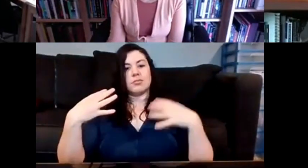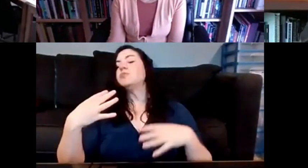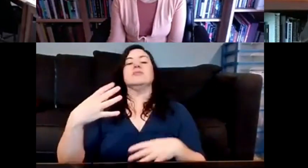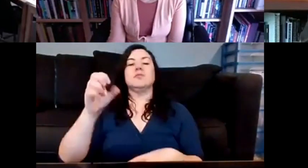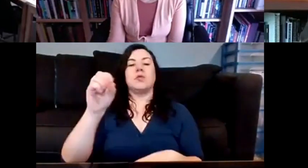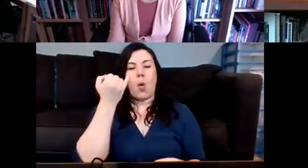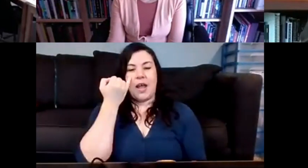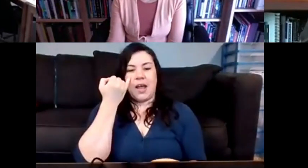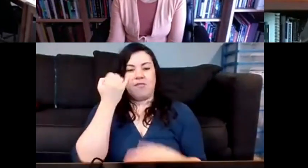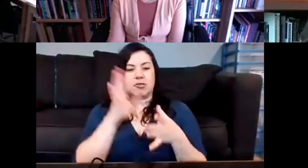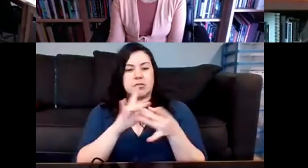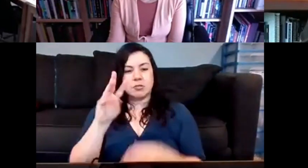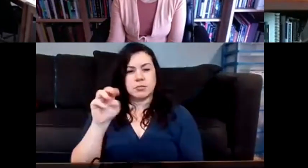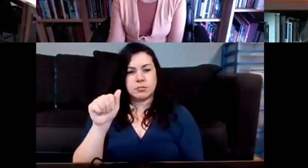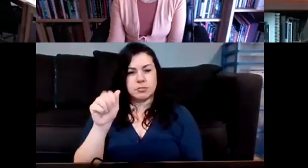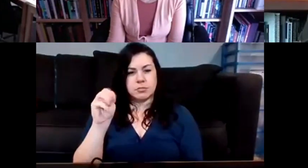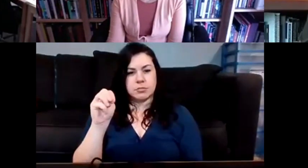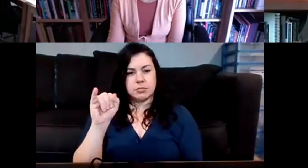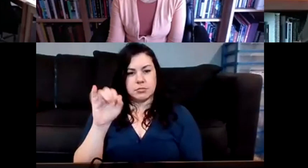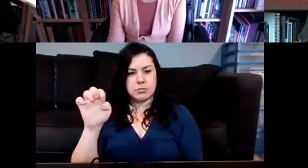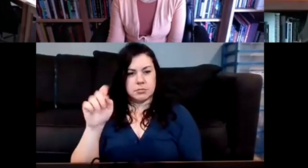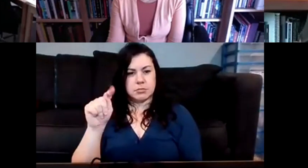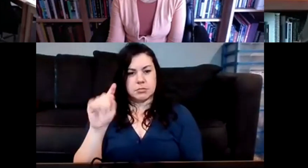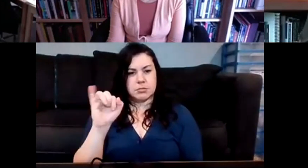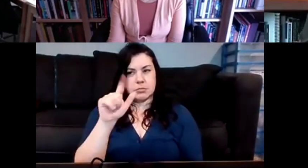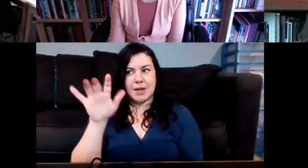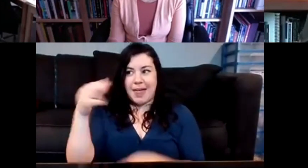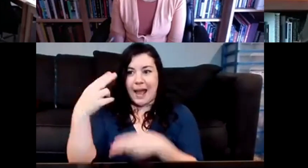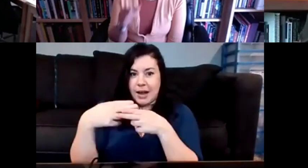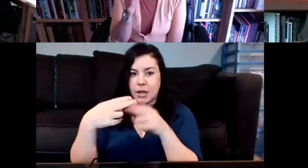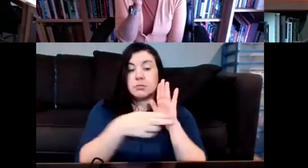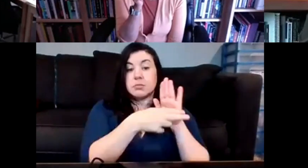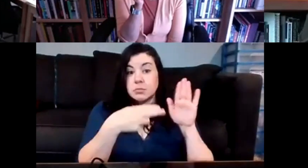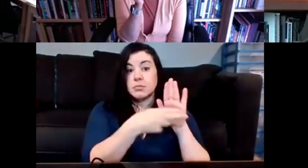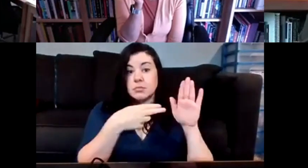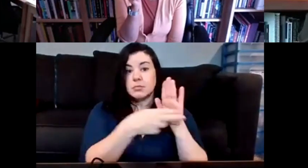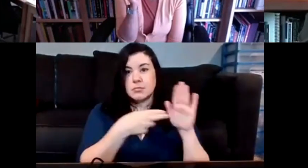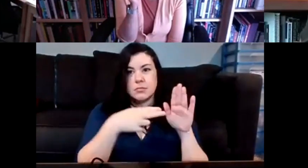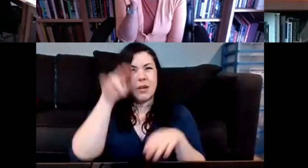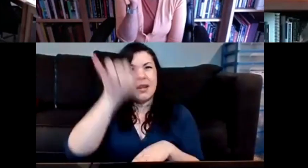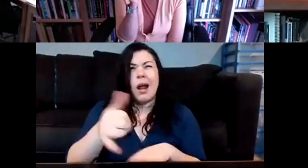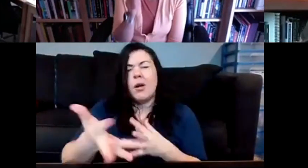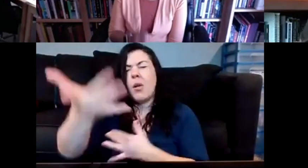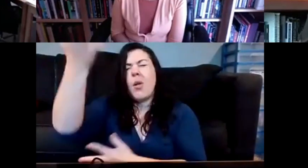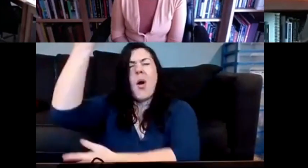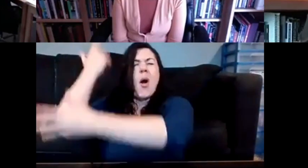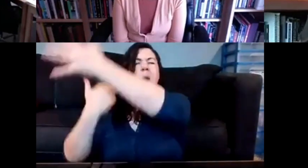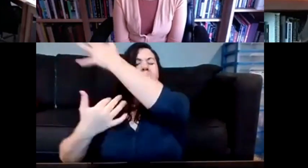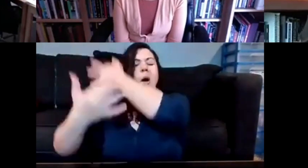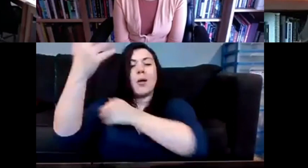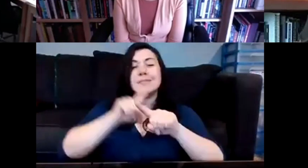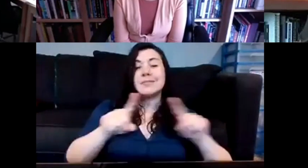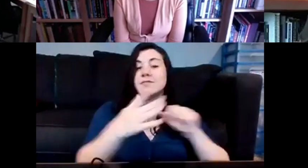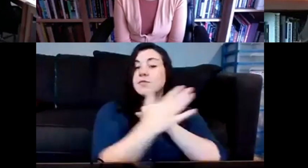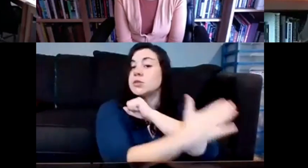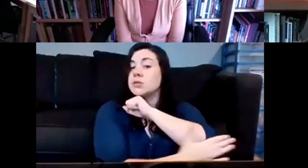and they're saying Mamie Till, you know, Mamie Till, that was a lifetime ago, and that was in a different country, at a